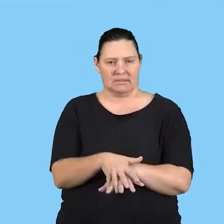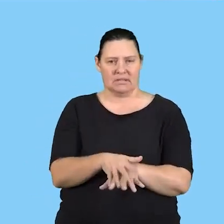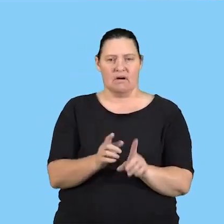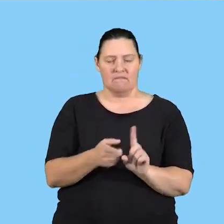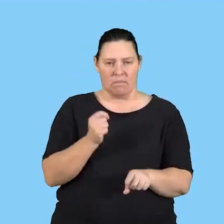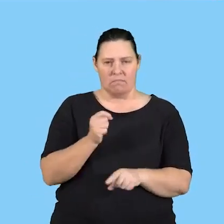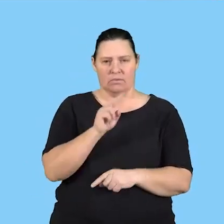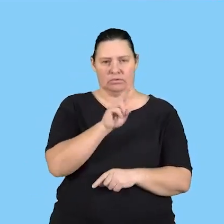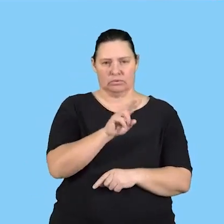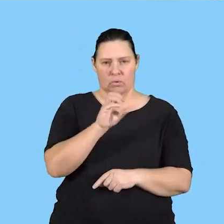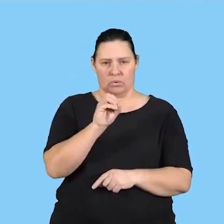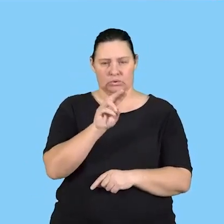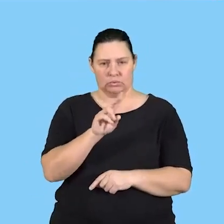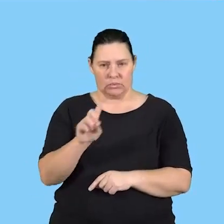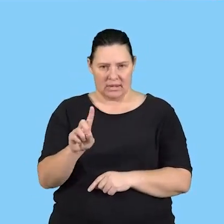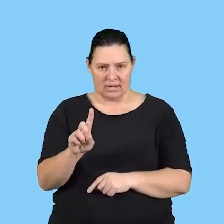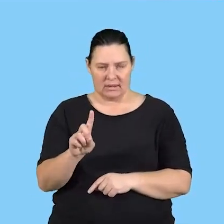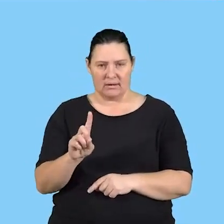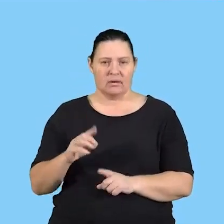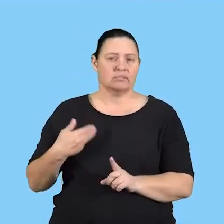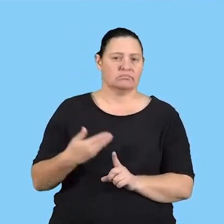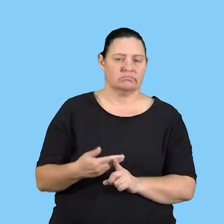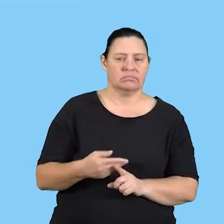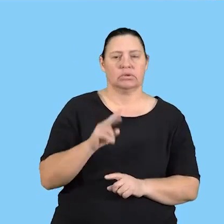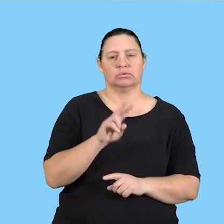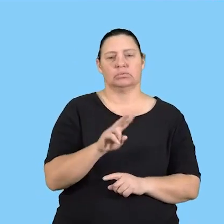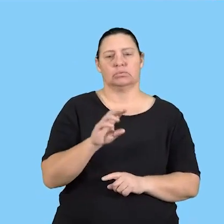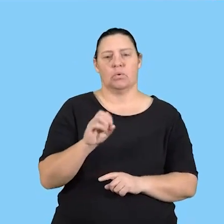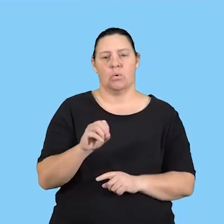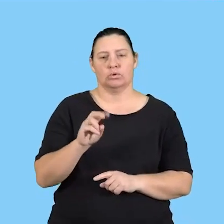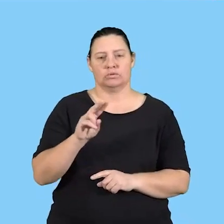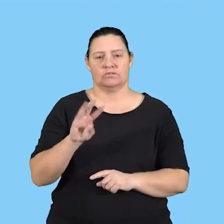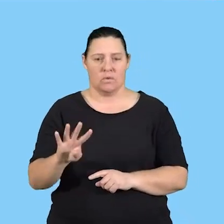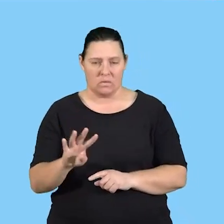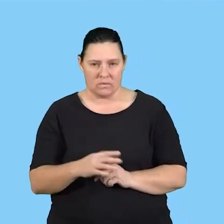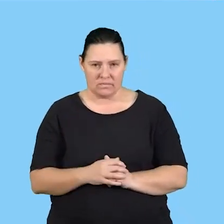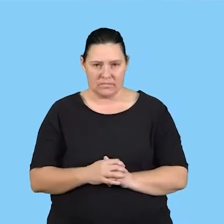year 2021 up to year 2024.